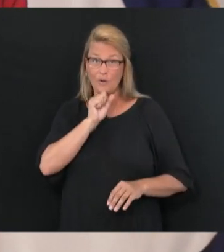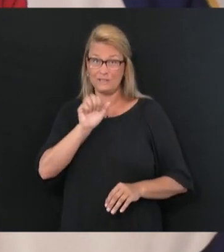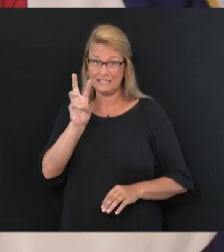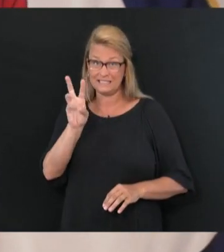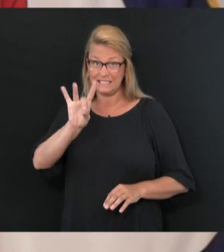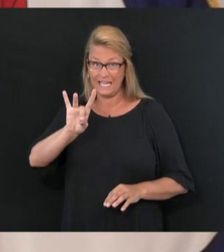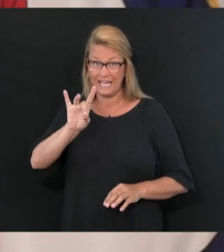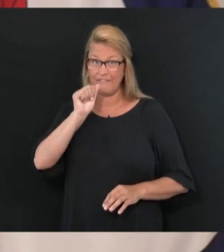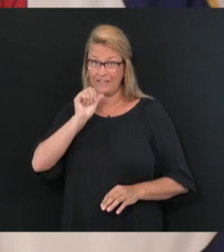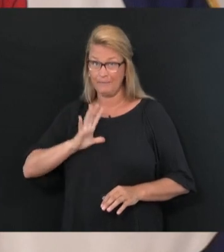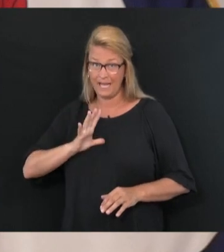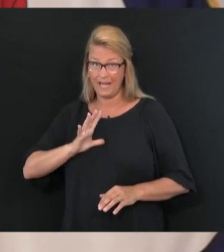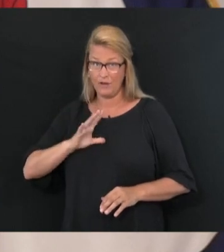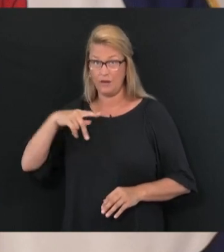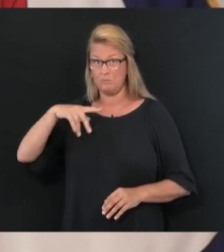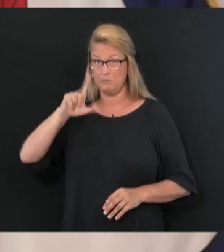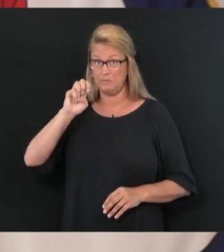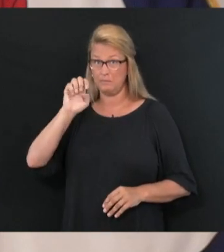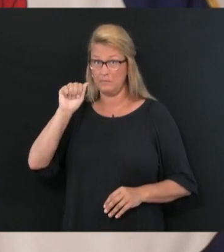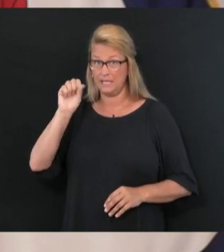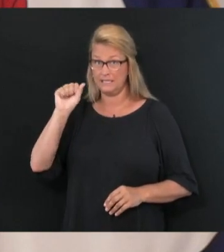67-year-old female from Pleasants County.